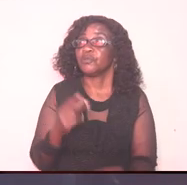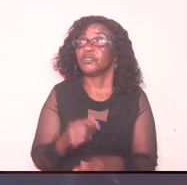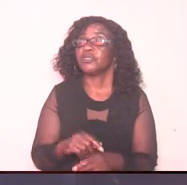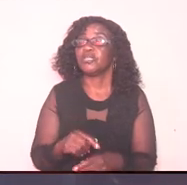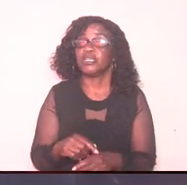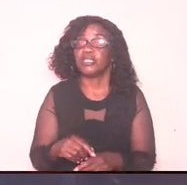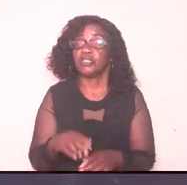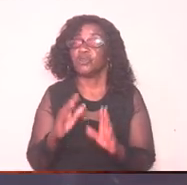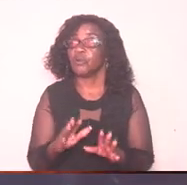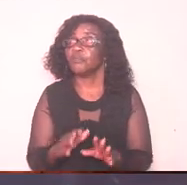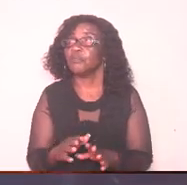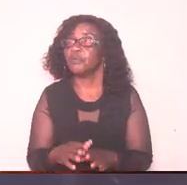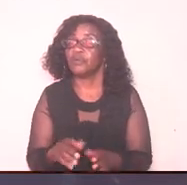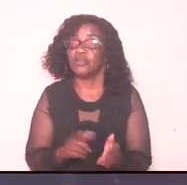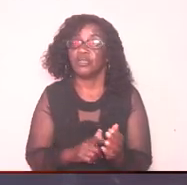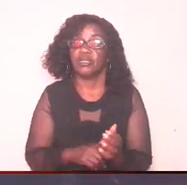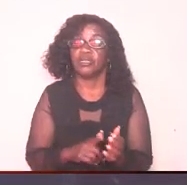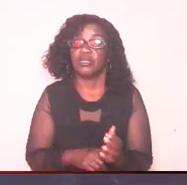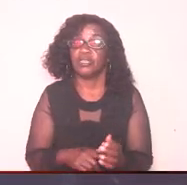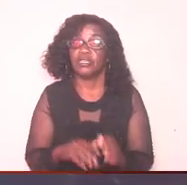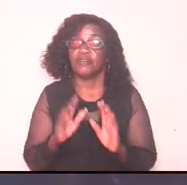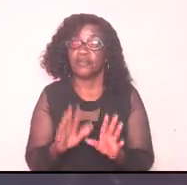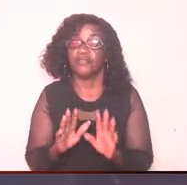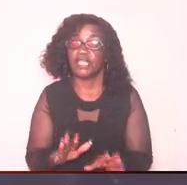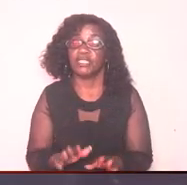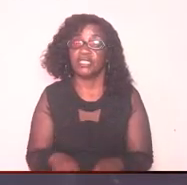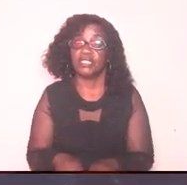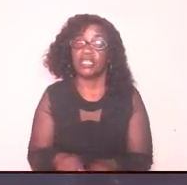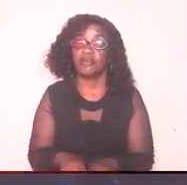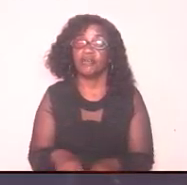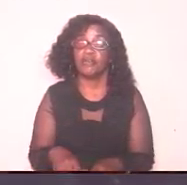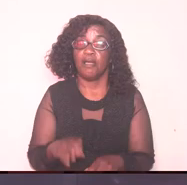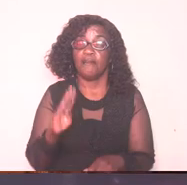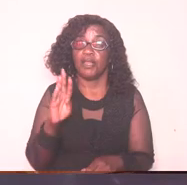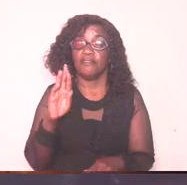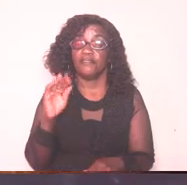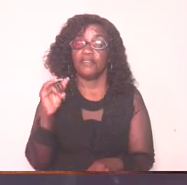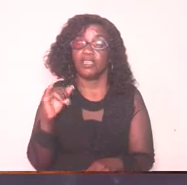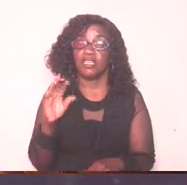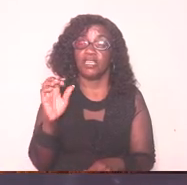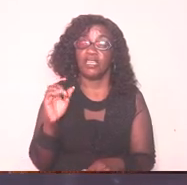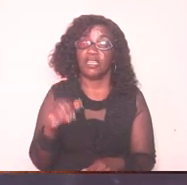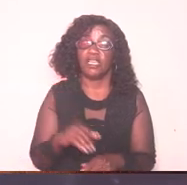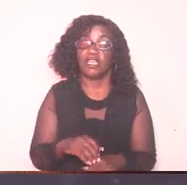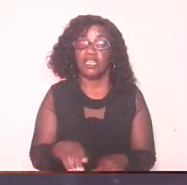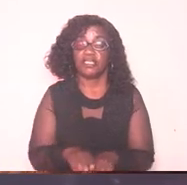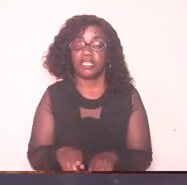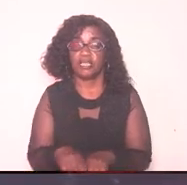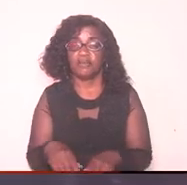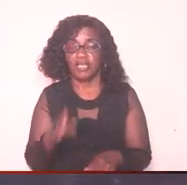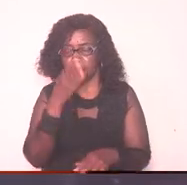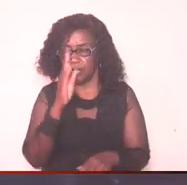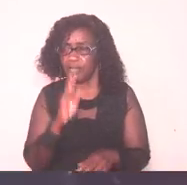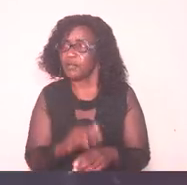like combat things such as like sexual predictors that are exploitative, right? Brilliant point. But then what does it look like on ground in countries like Zimbabwe? We think in the